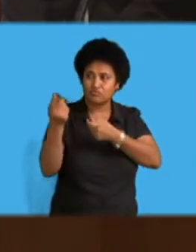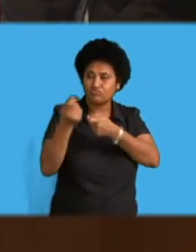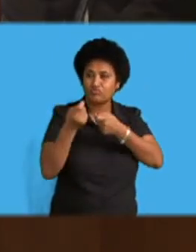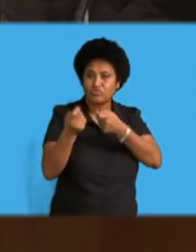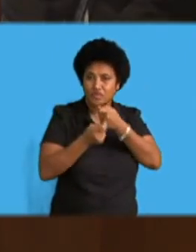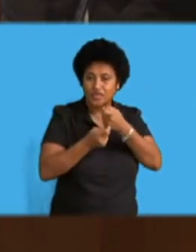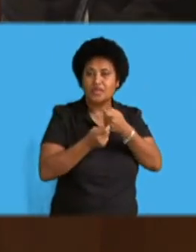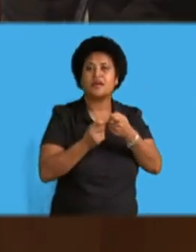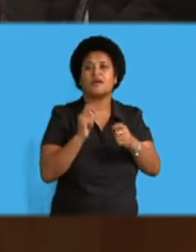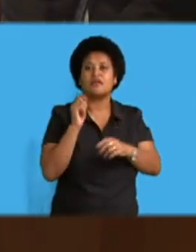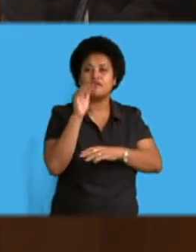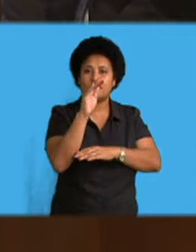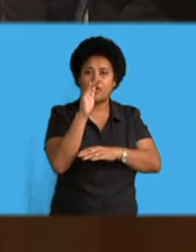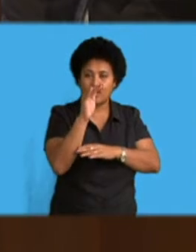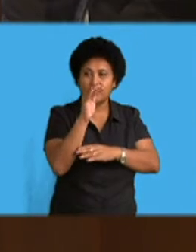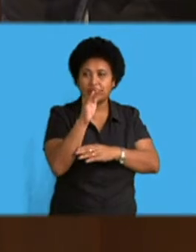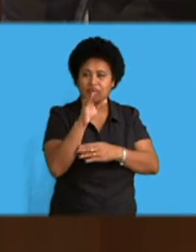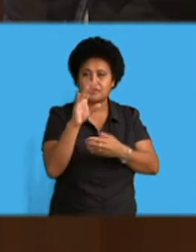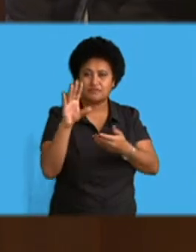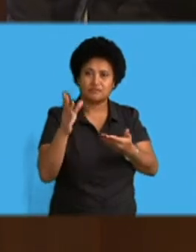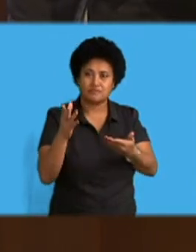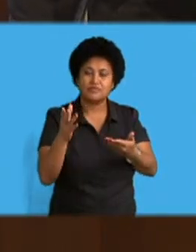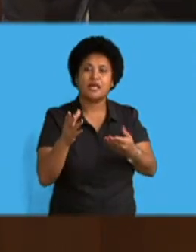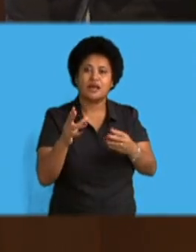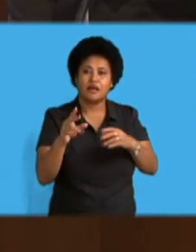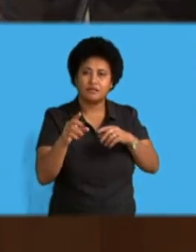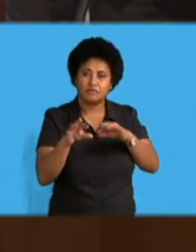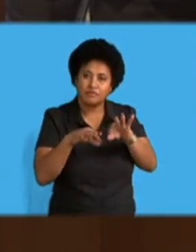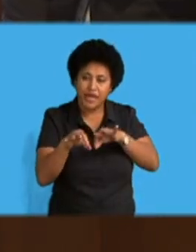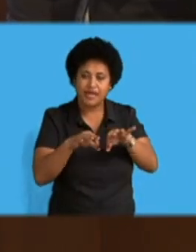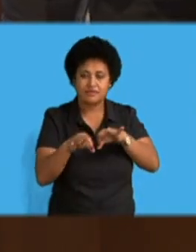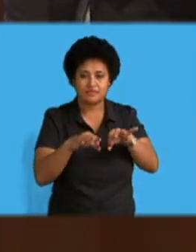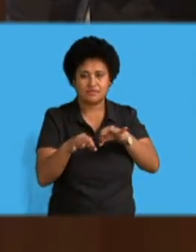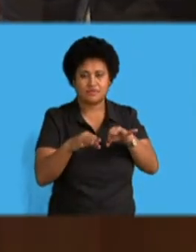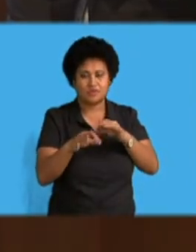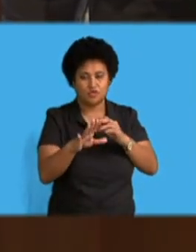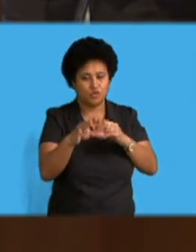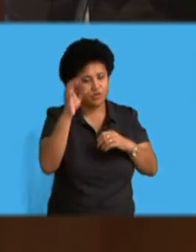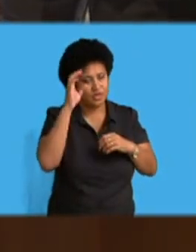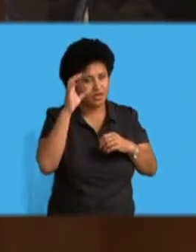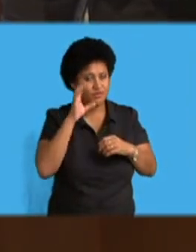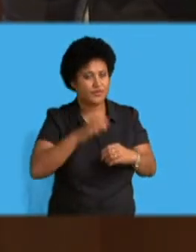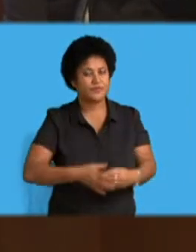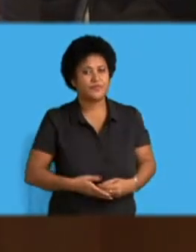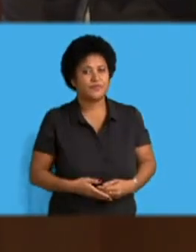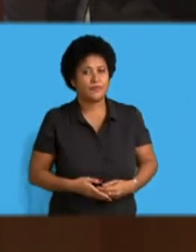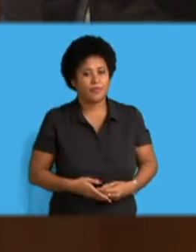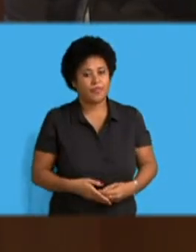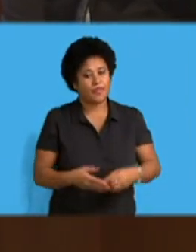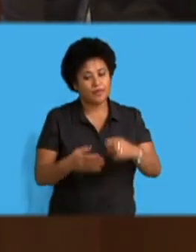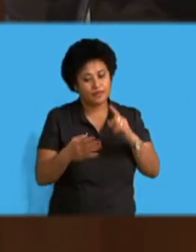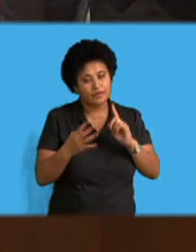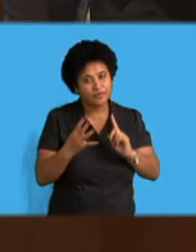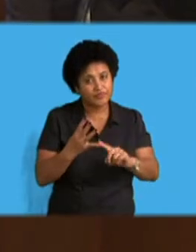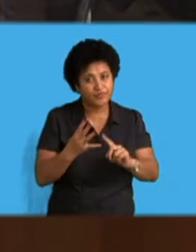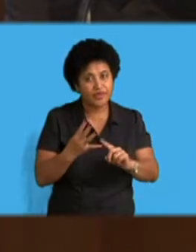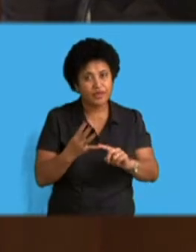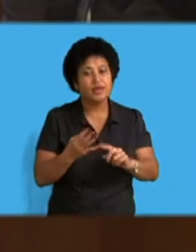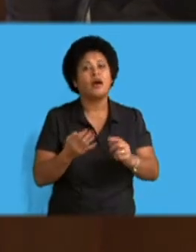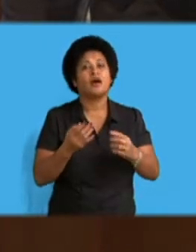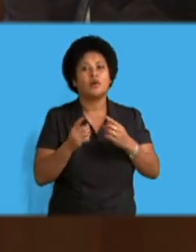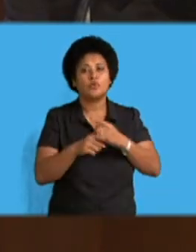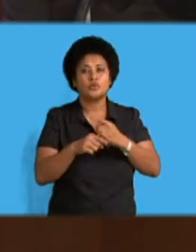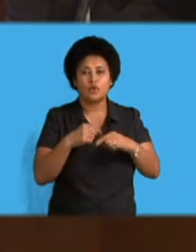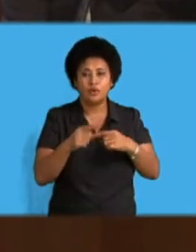economic opportunities, translating also into employment opportunities. We also highlighted that governments must create opportunities for all